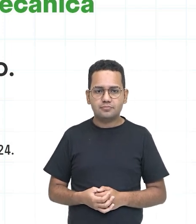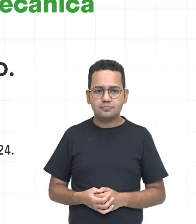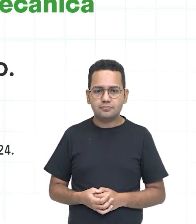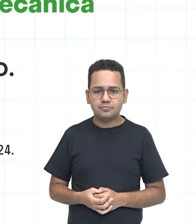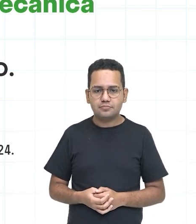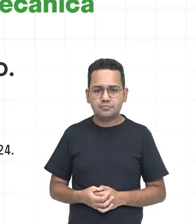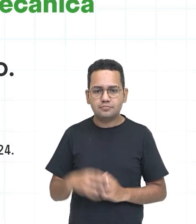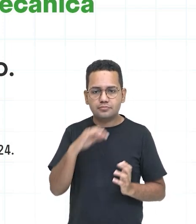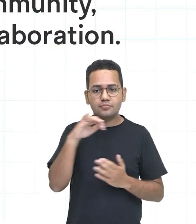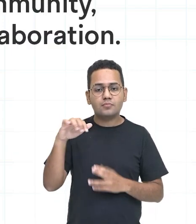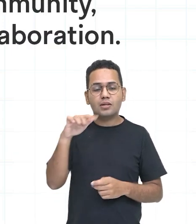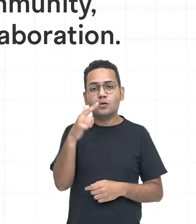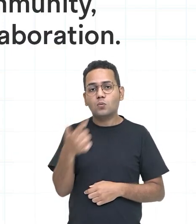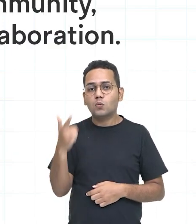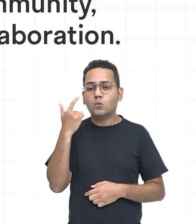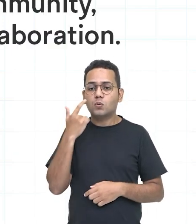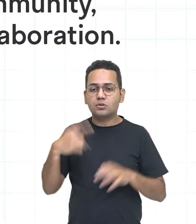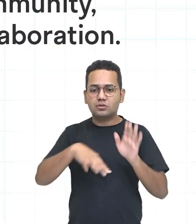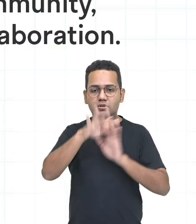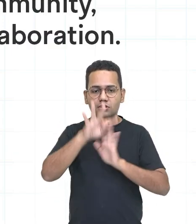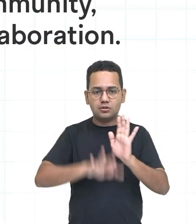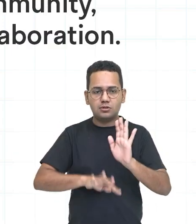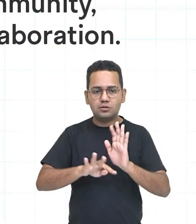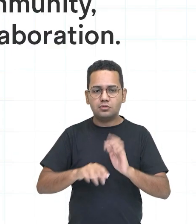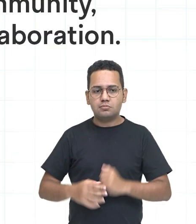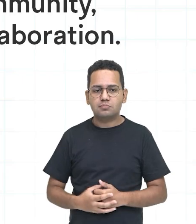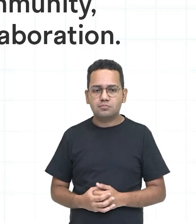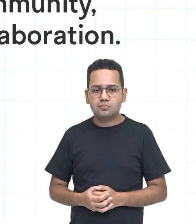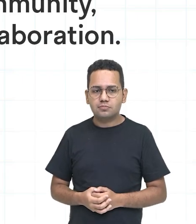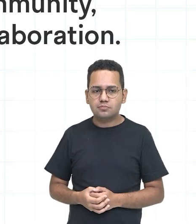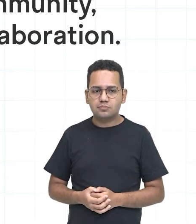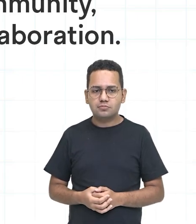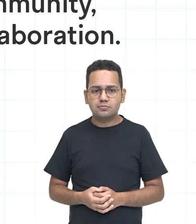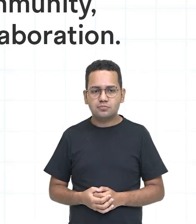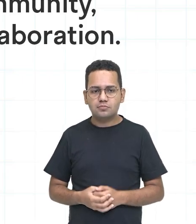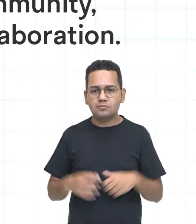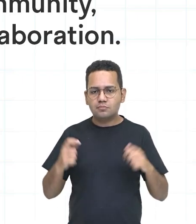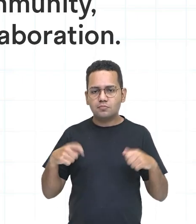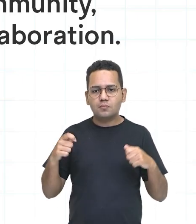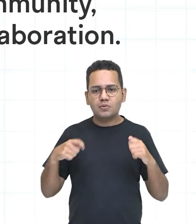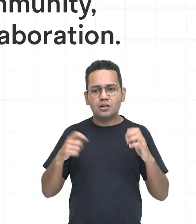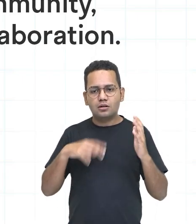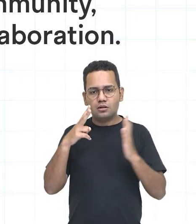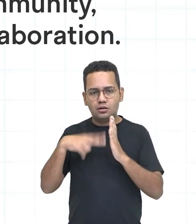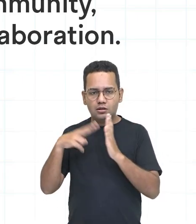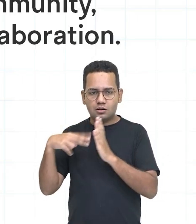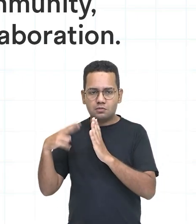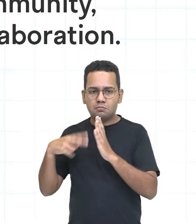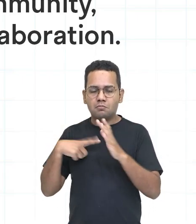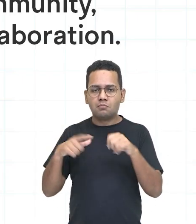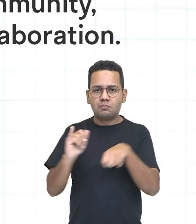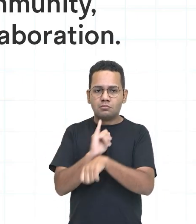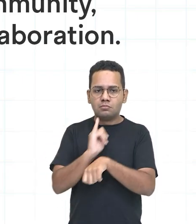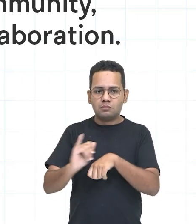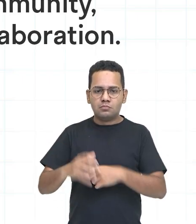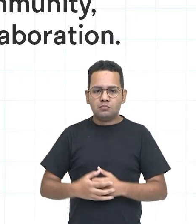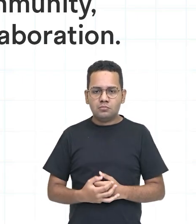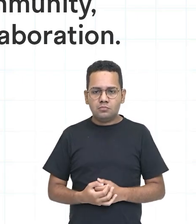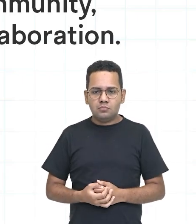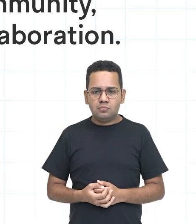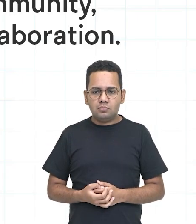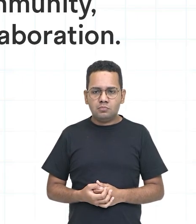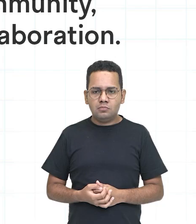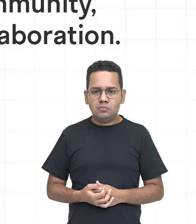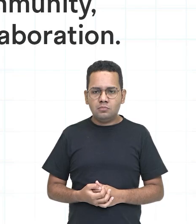Continuando agora, nós temos um outro texto, né, que nós podemos utilizar, fazer a leitura utilizando, então, as estratégias de leitura. O texto